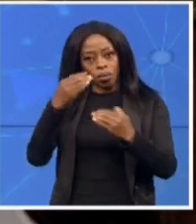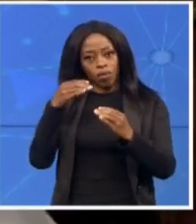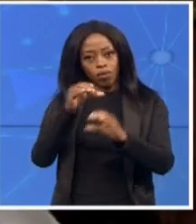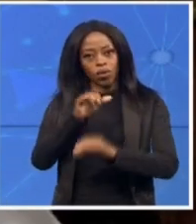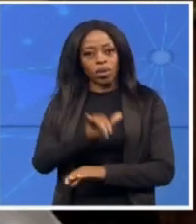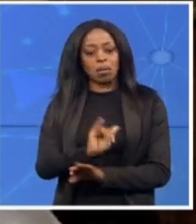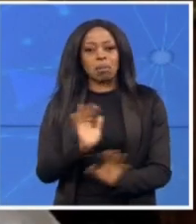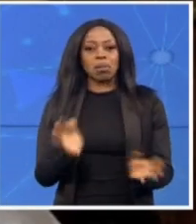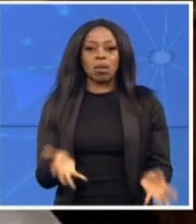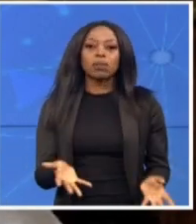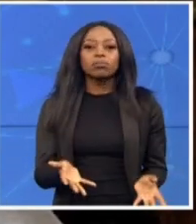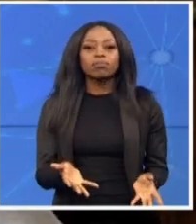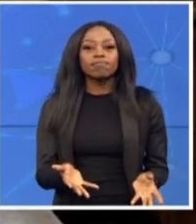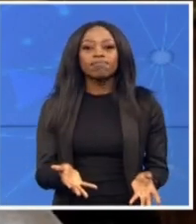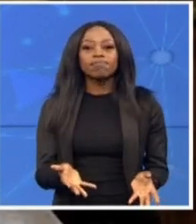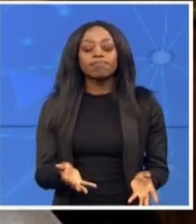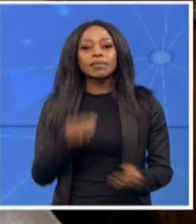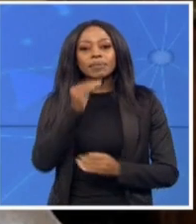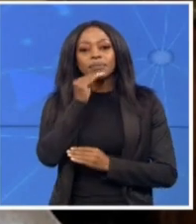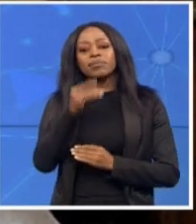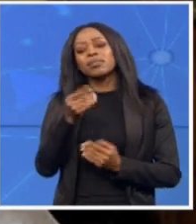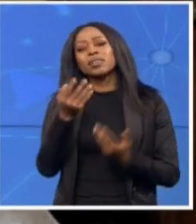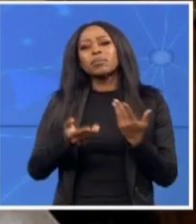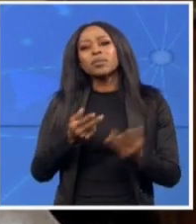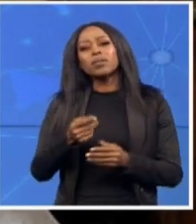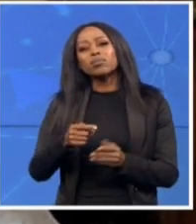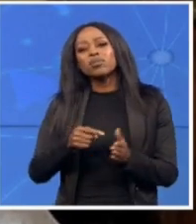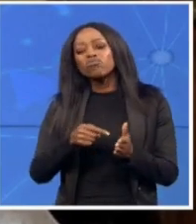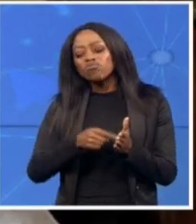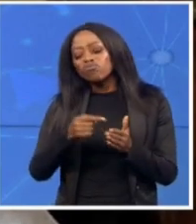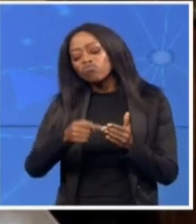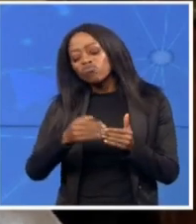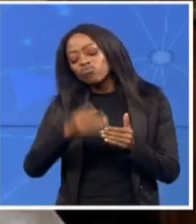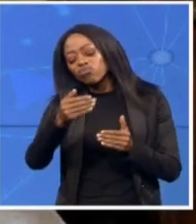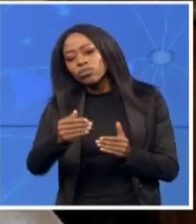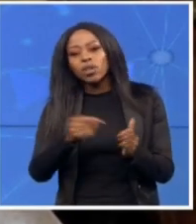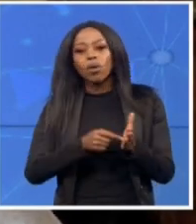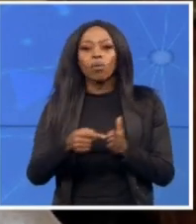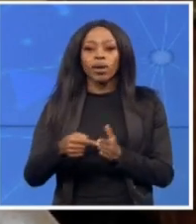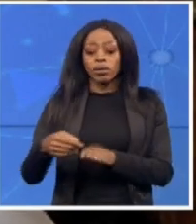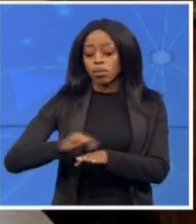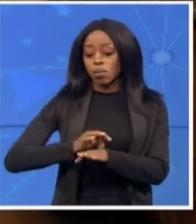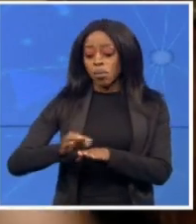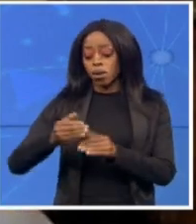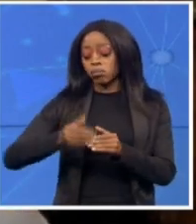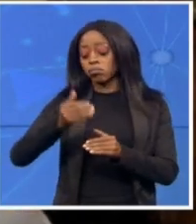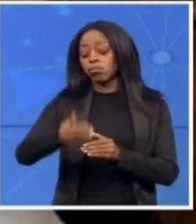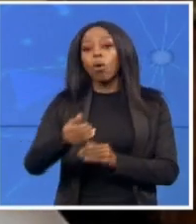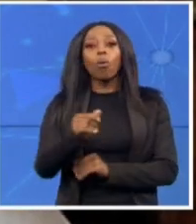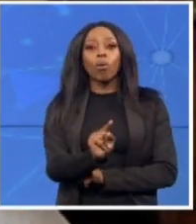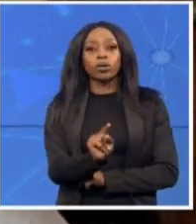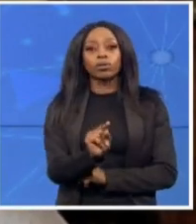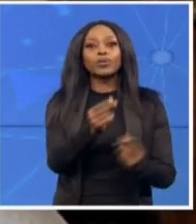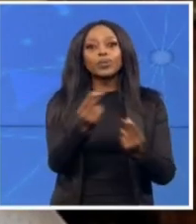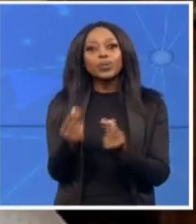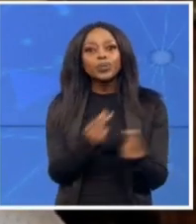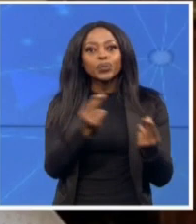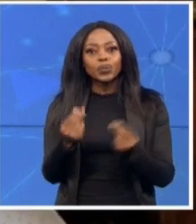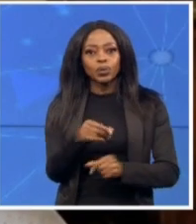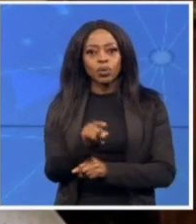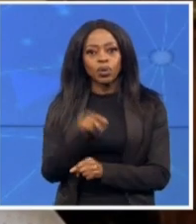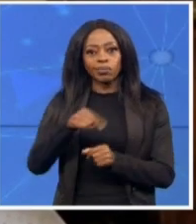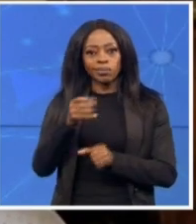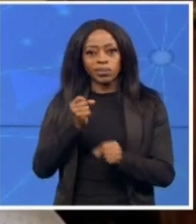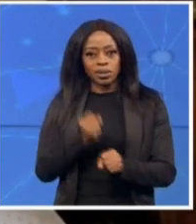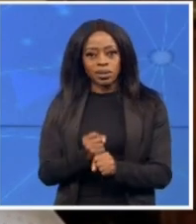the next couple of weeks. With the plans for what we will be doing this year. And I think those two need to go together very well.